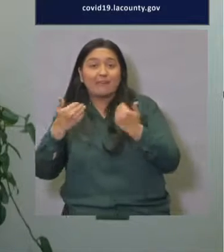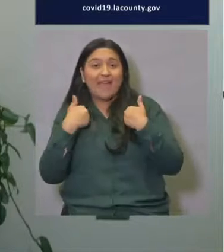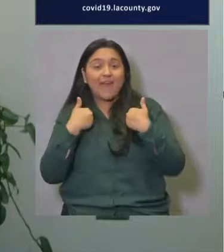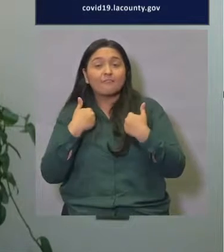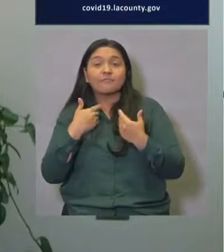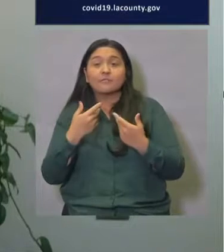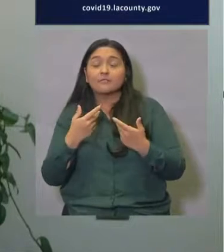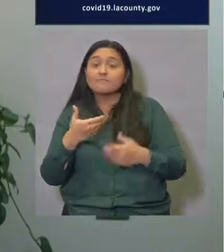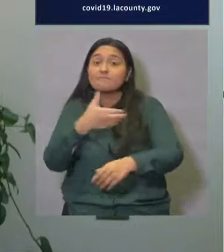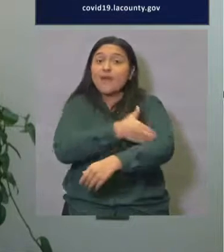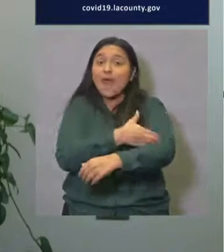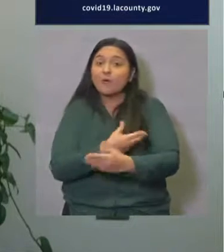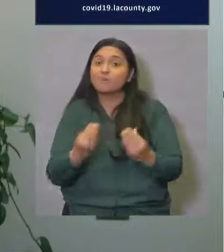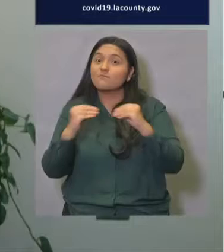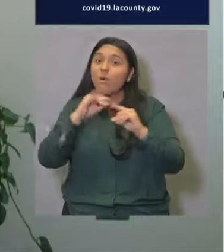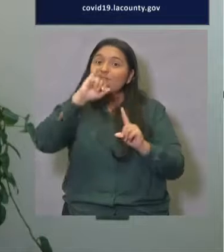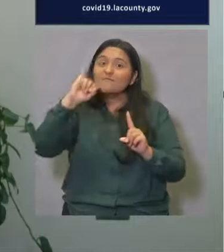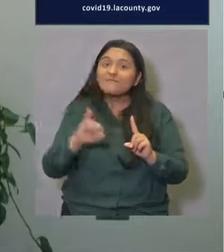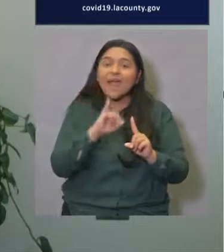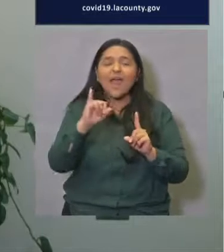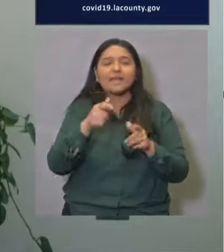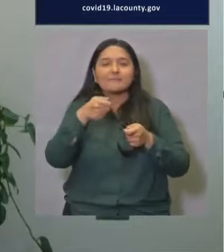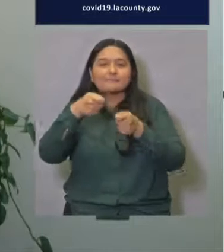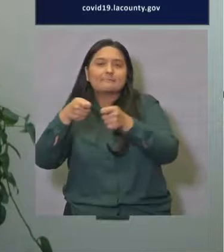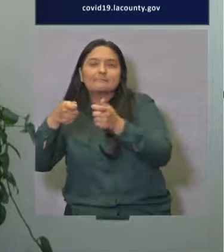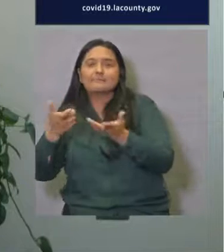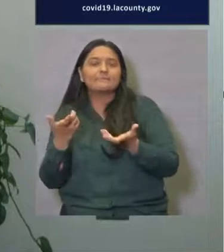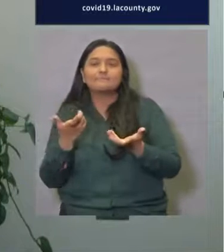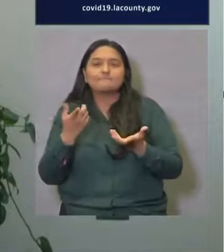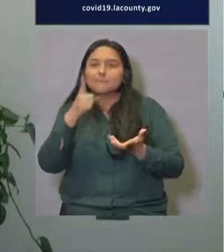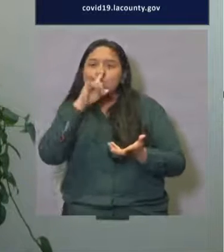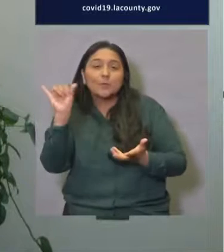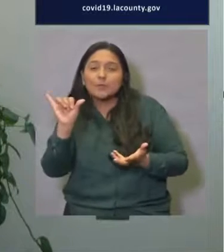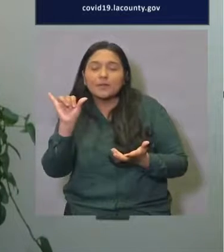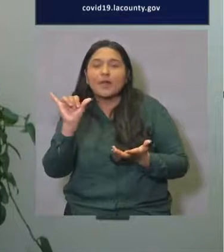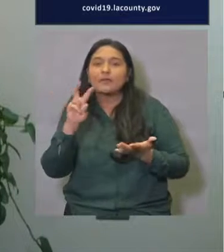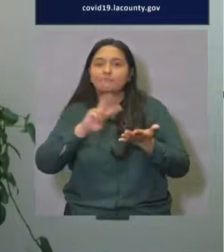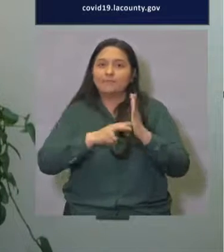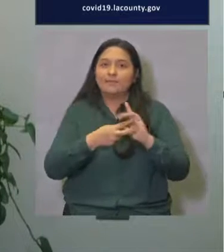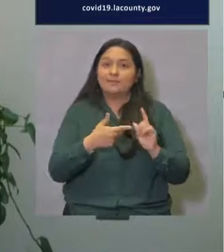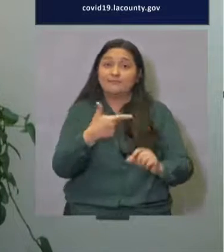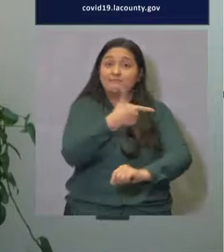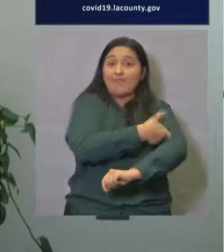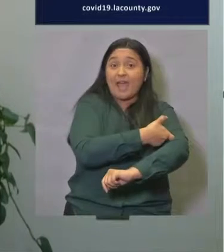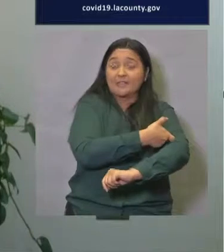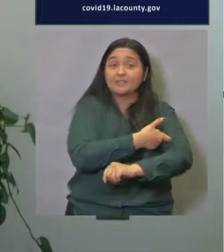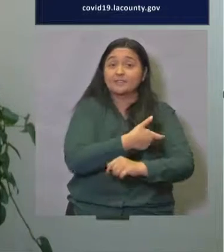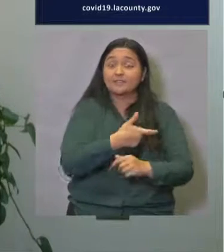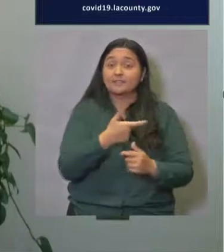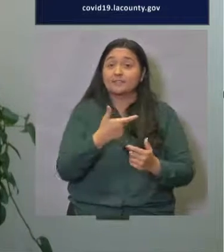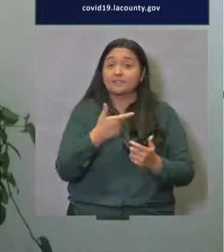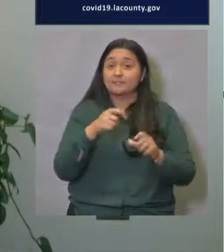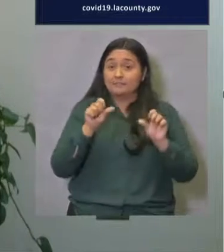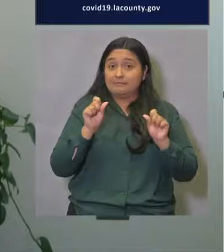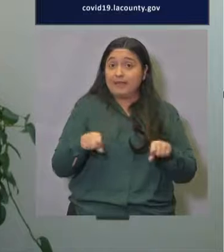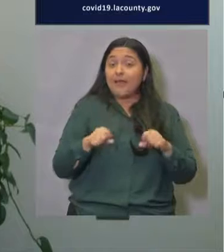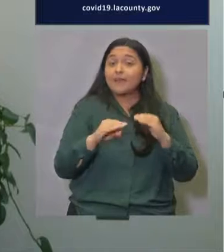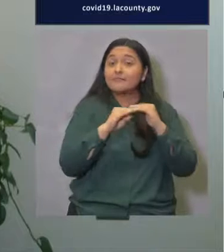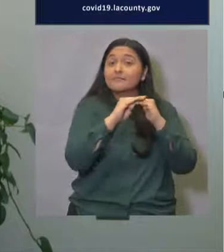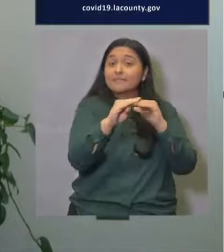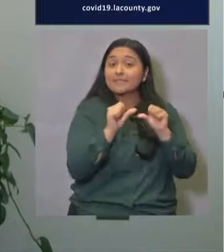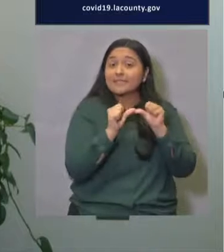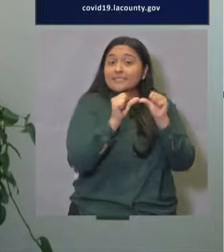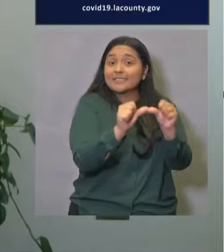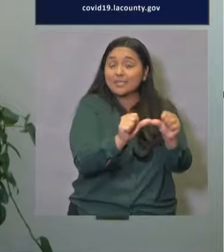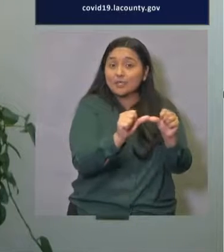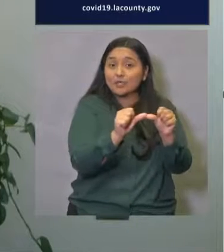is happening, and whether or not that means that our vaccinations are going to all hold up, you know, for over a long period of